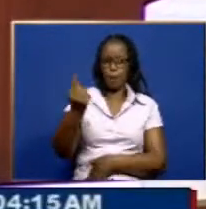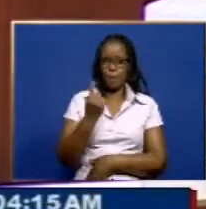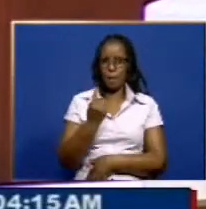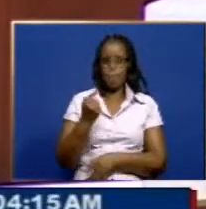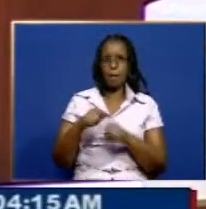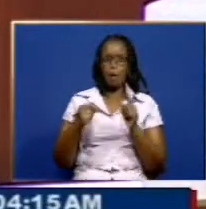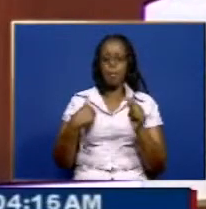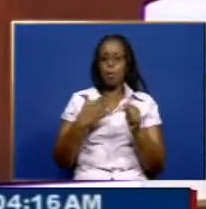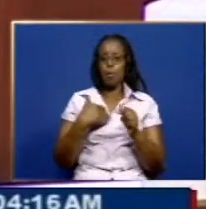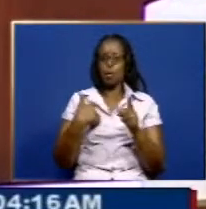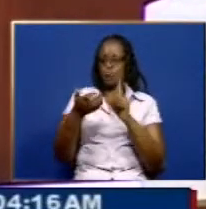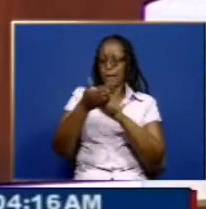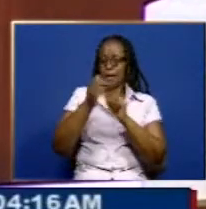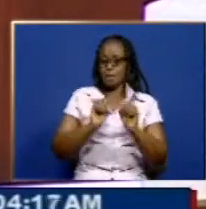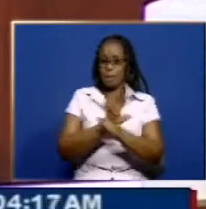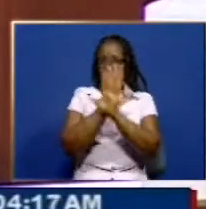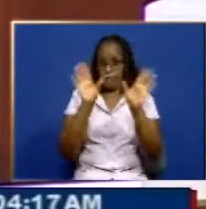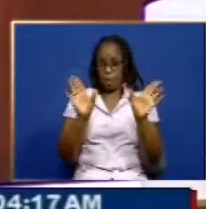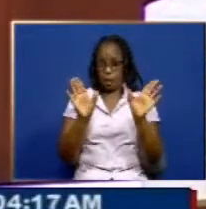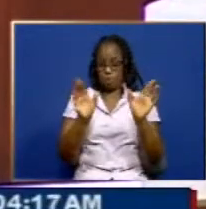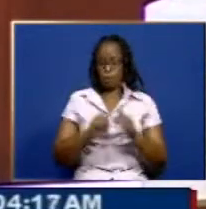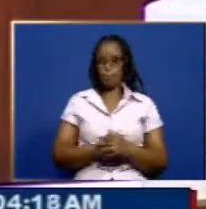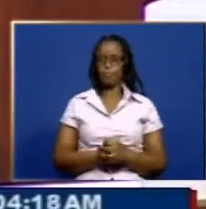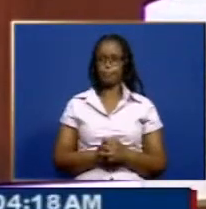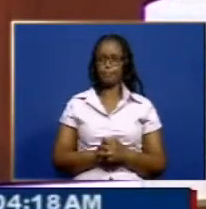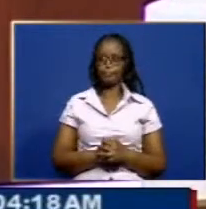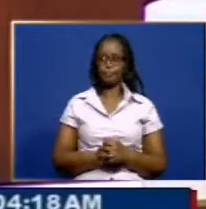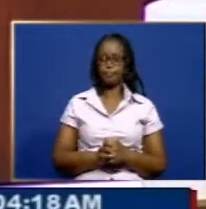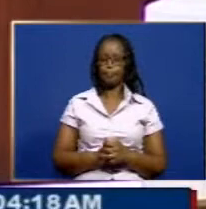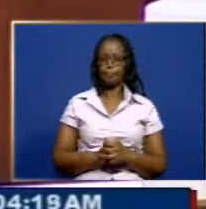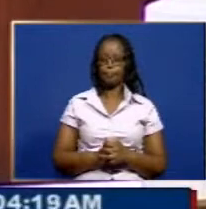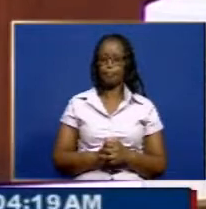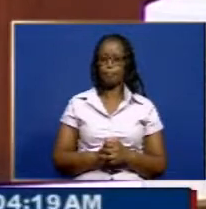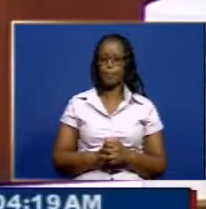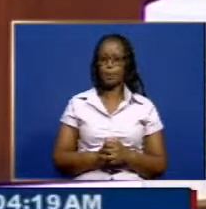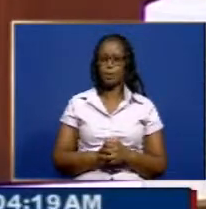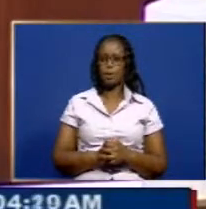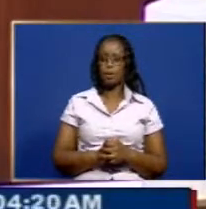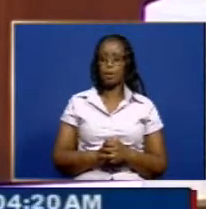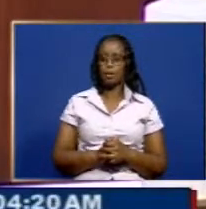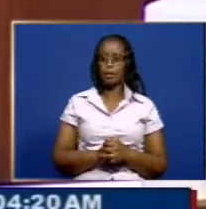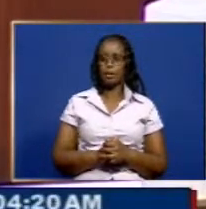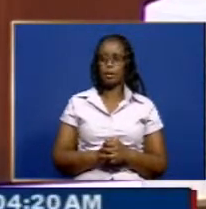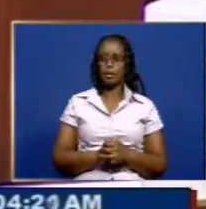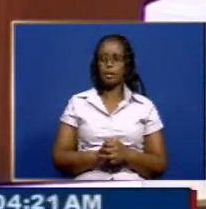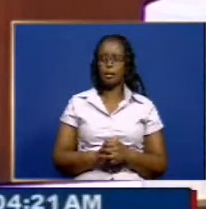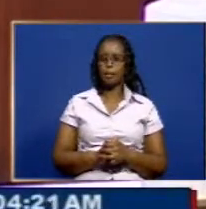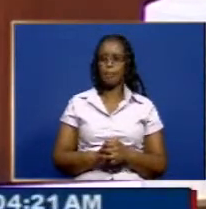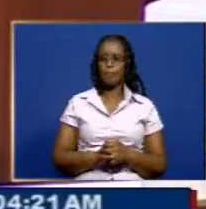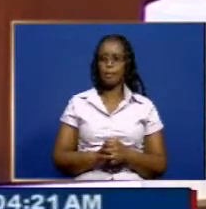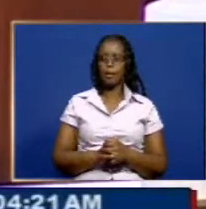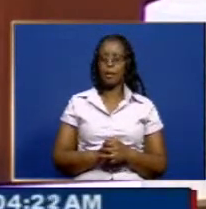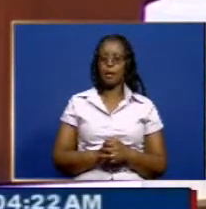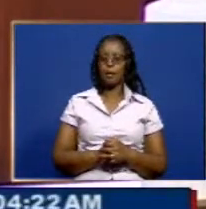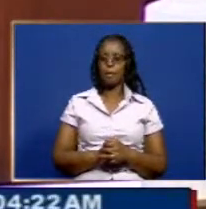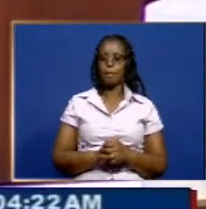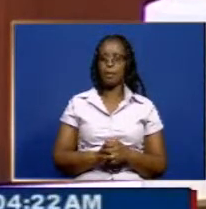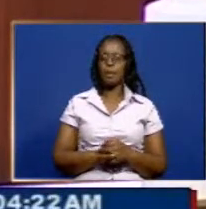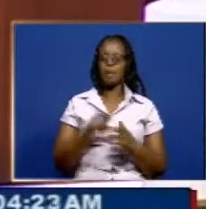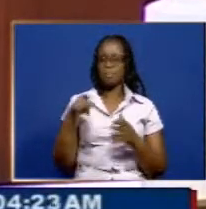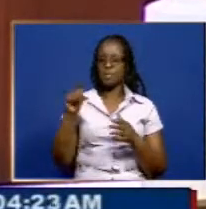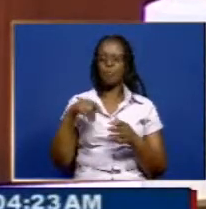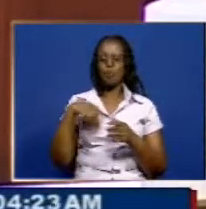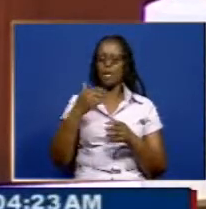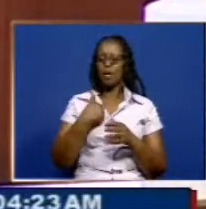have clarification, Mr. Chairman, that he will not have any interventionary role in